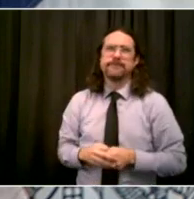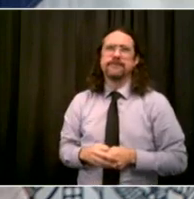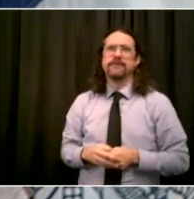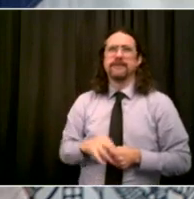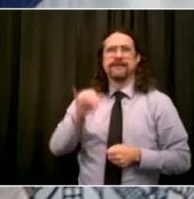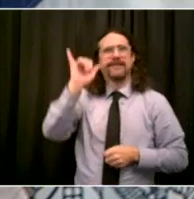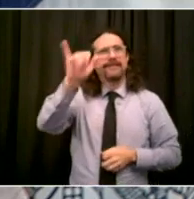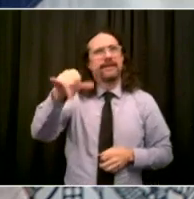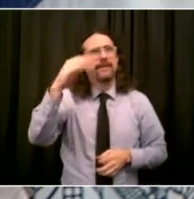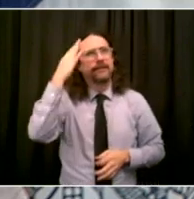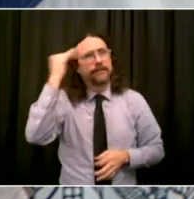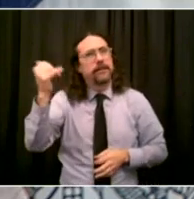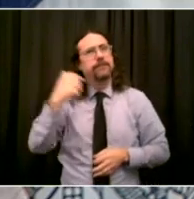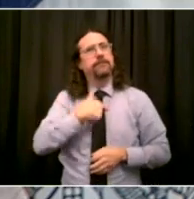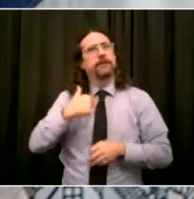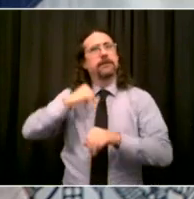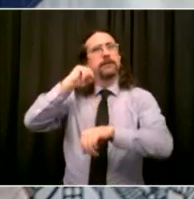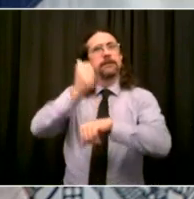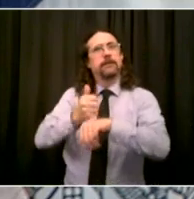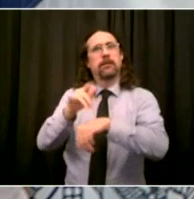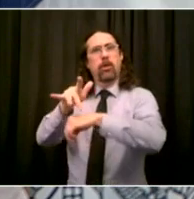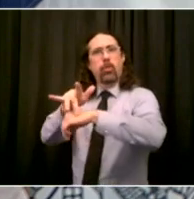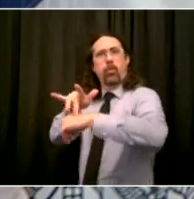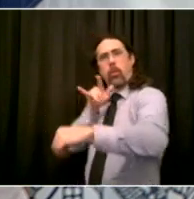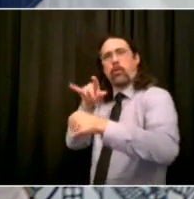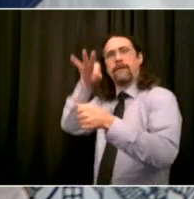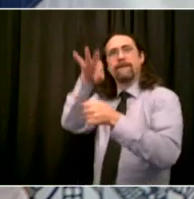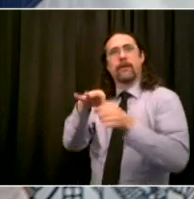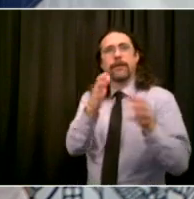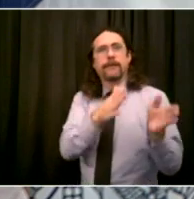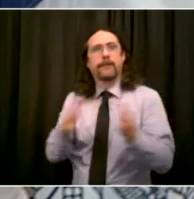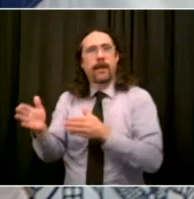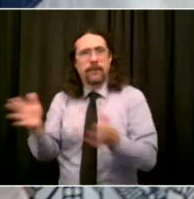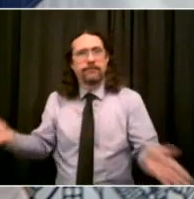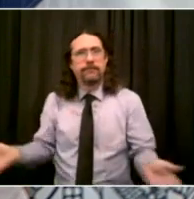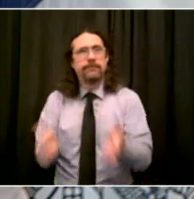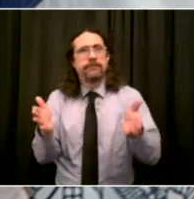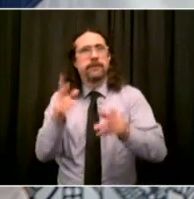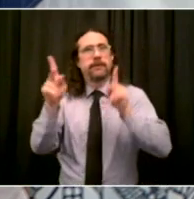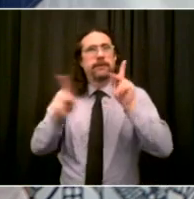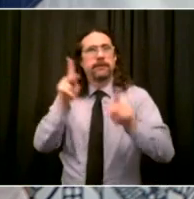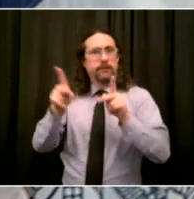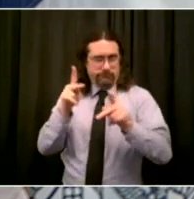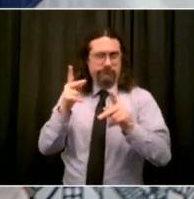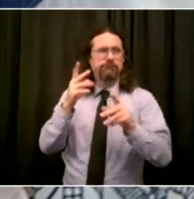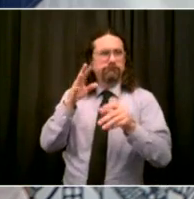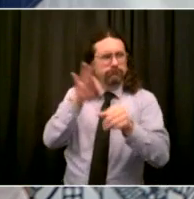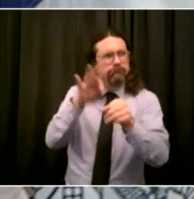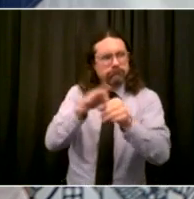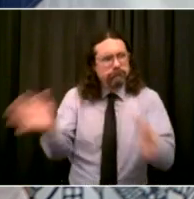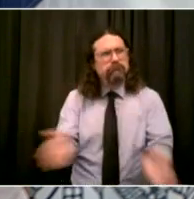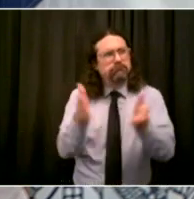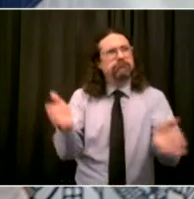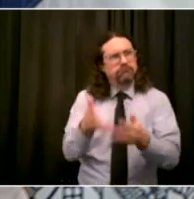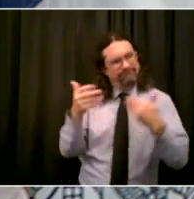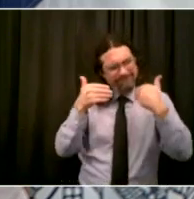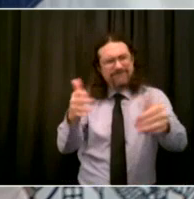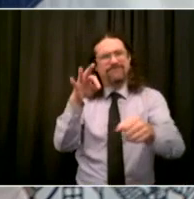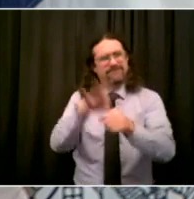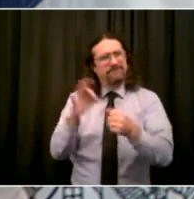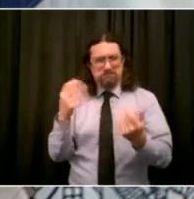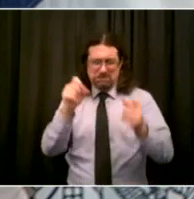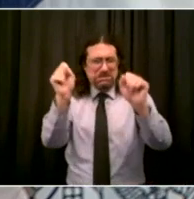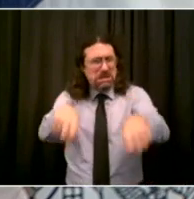huge lines on Tuesday. Most people are still used to only voting on Election Day itself, so I'm not going to be surprised if there's huge lines.